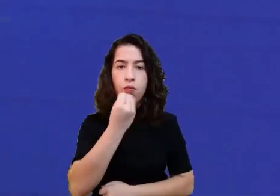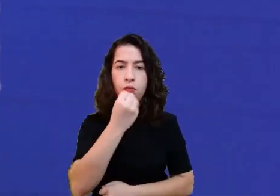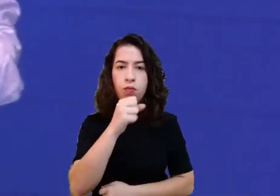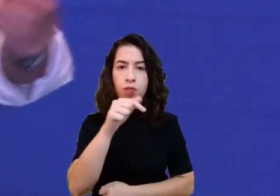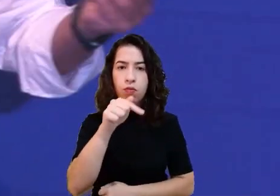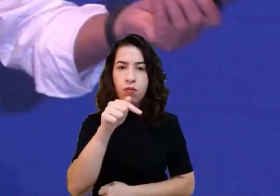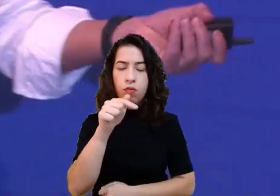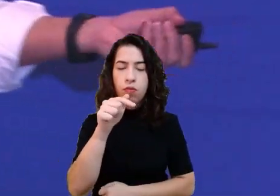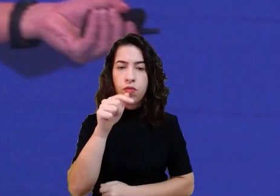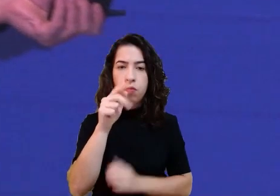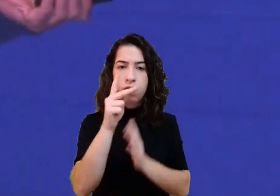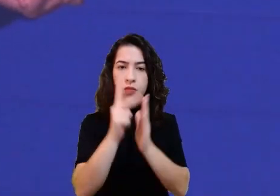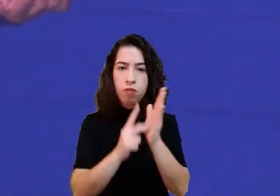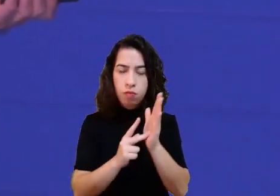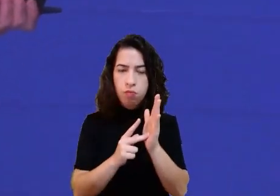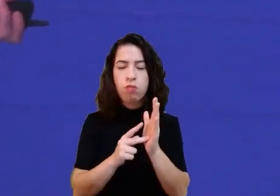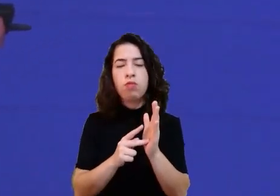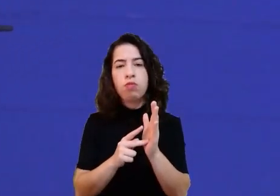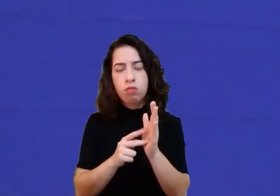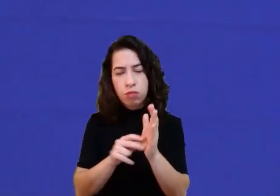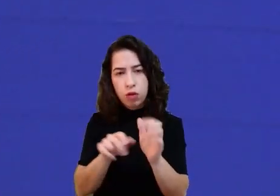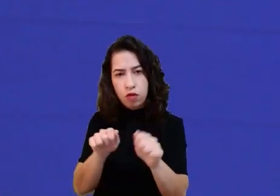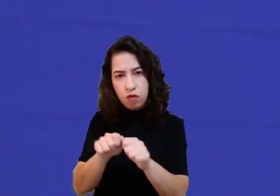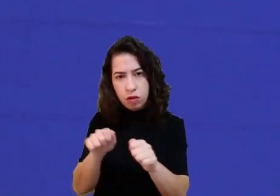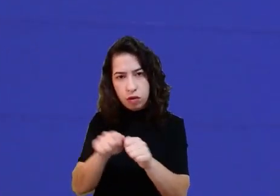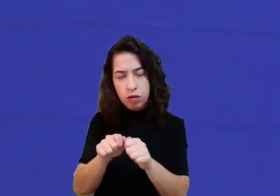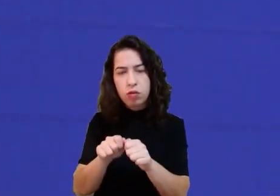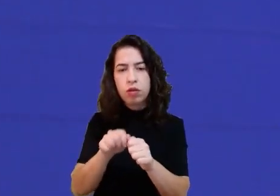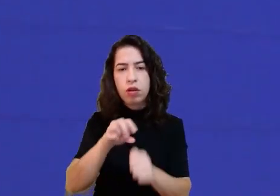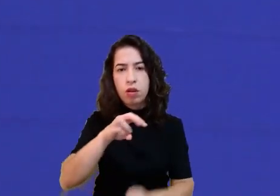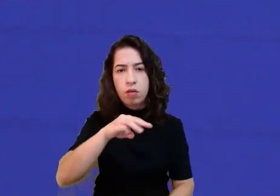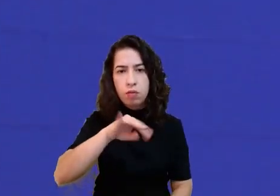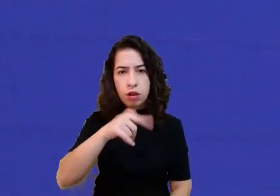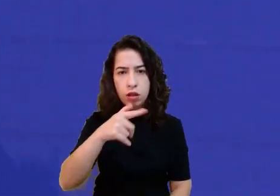87 projects that were submitted to missions.